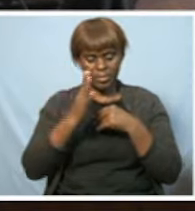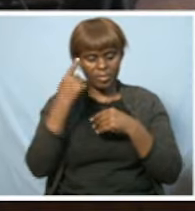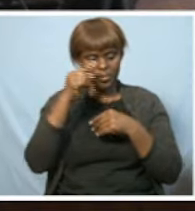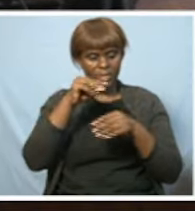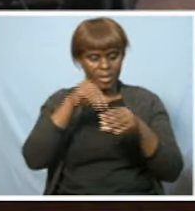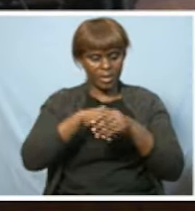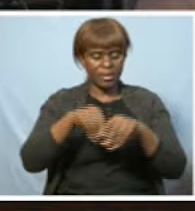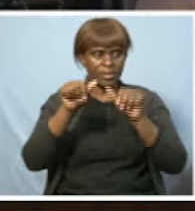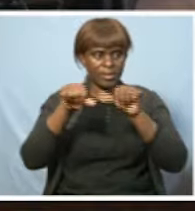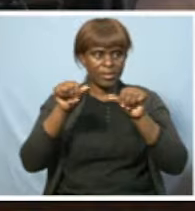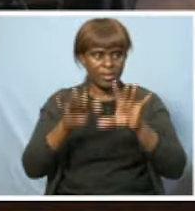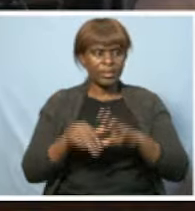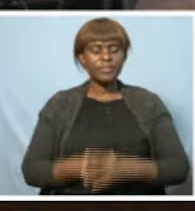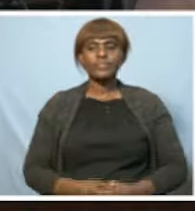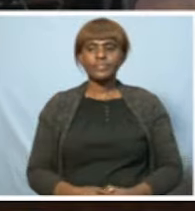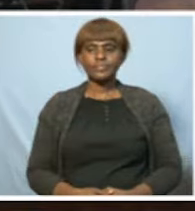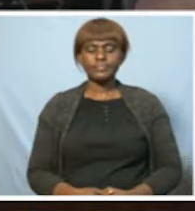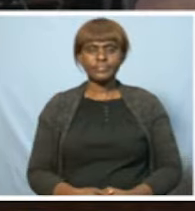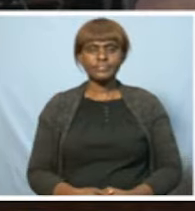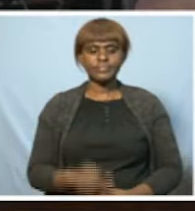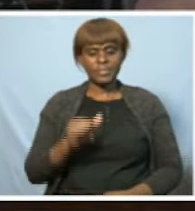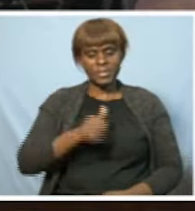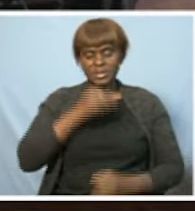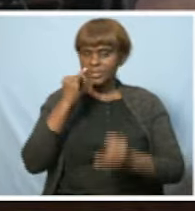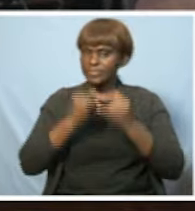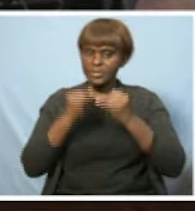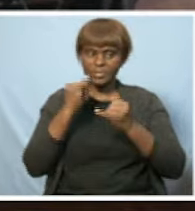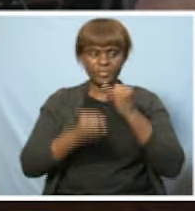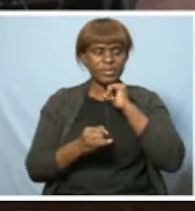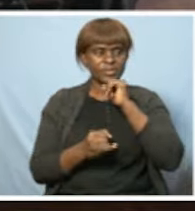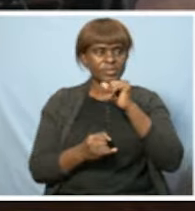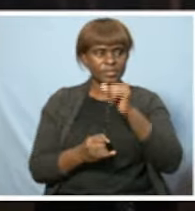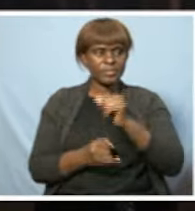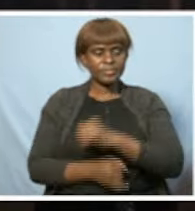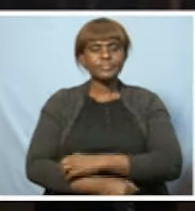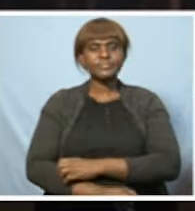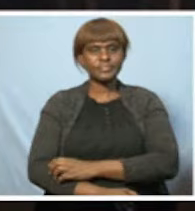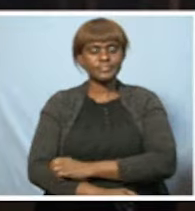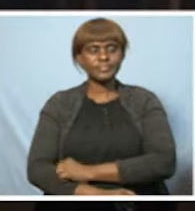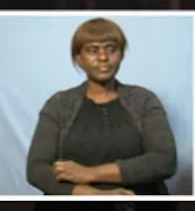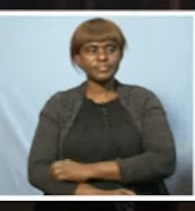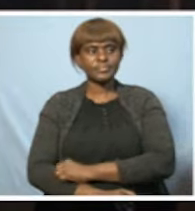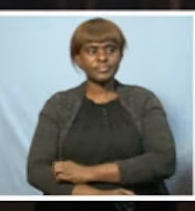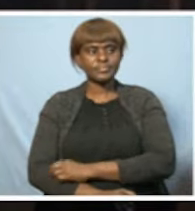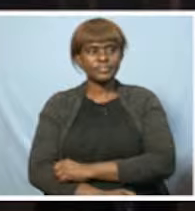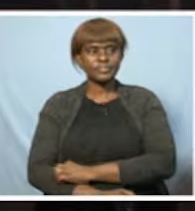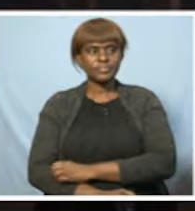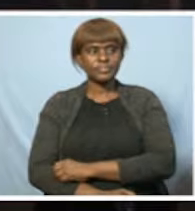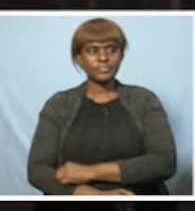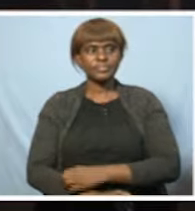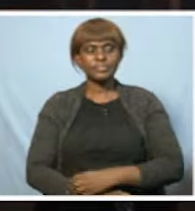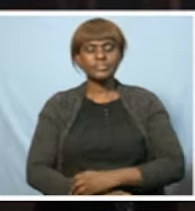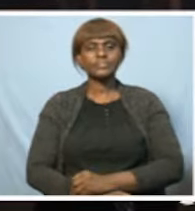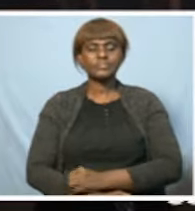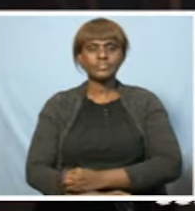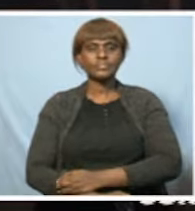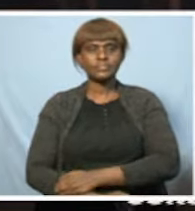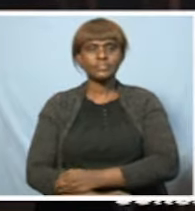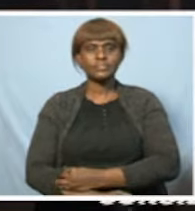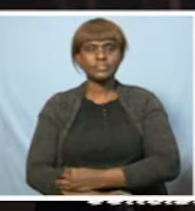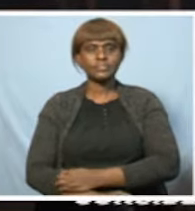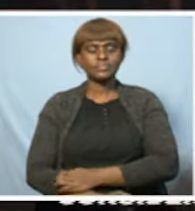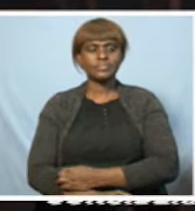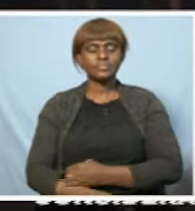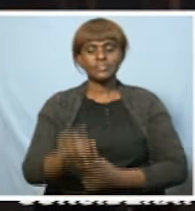auditor. We didn't finish. I think it's just an addition. Actually, yes. We've engaged